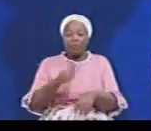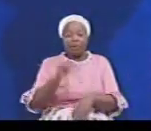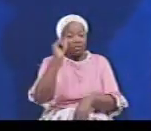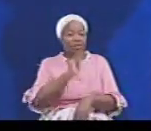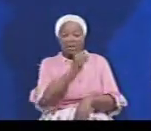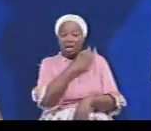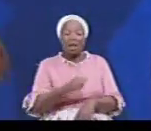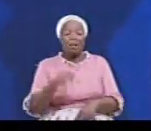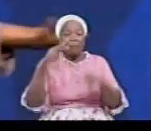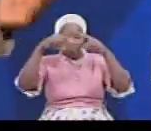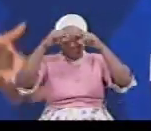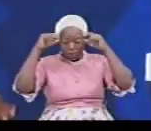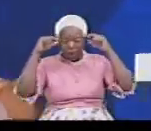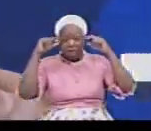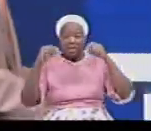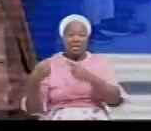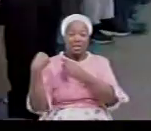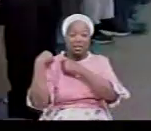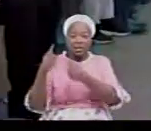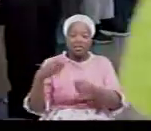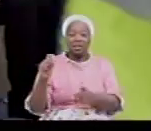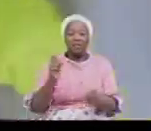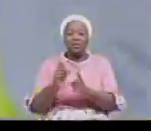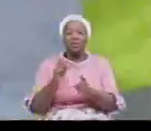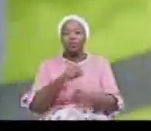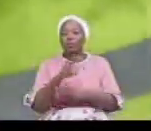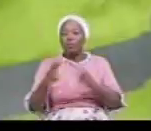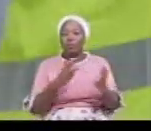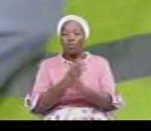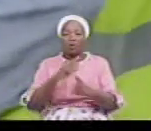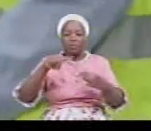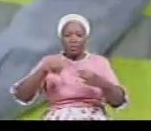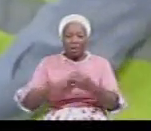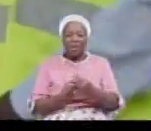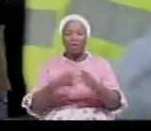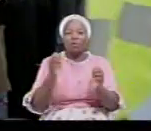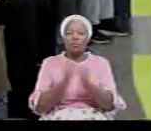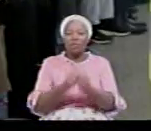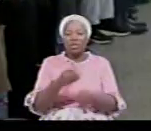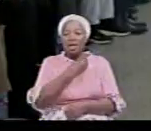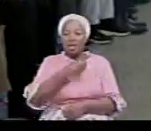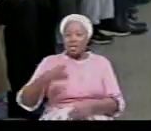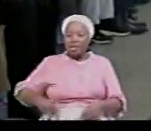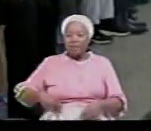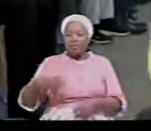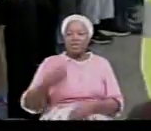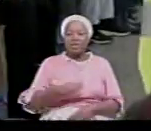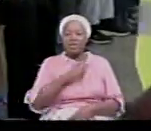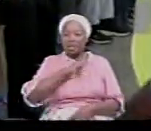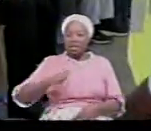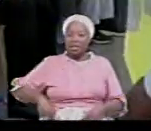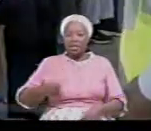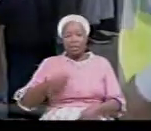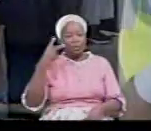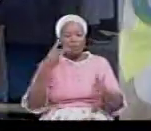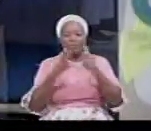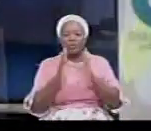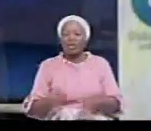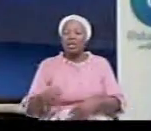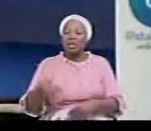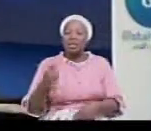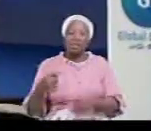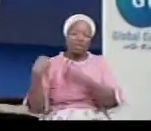Moses, since the world began with David the king and the prophets, since